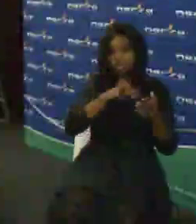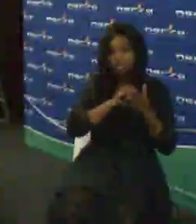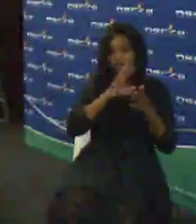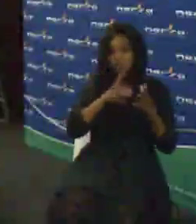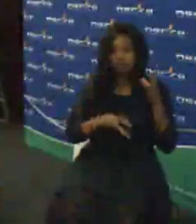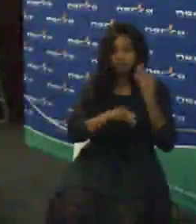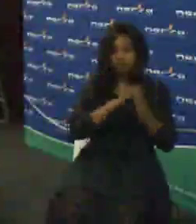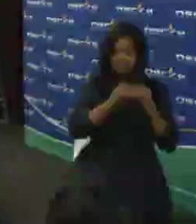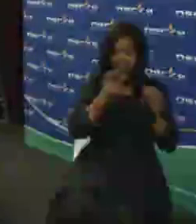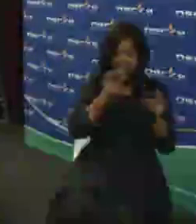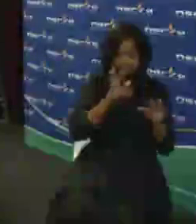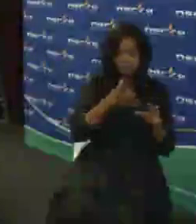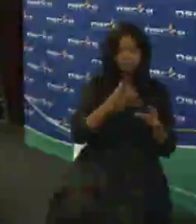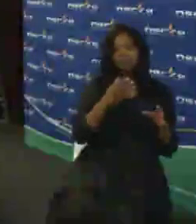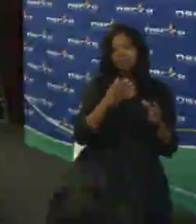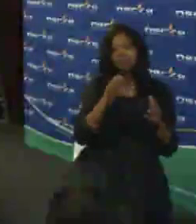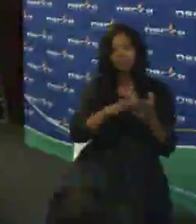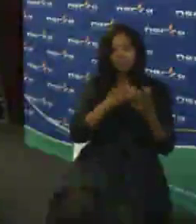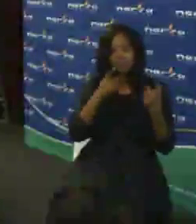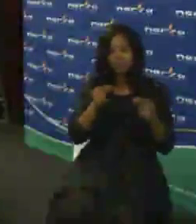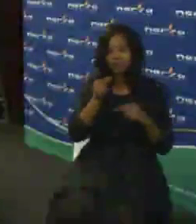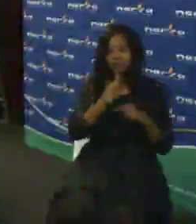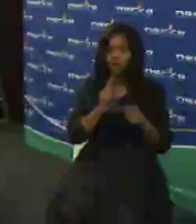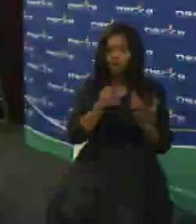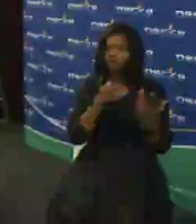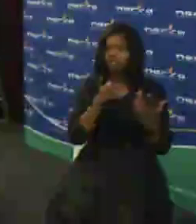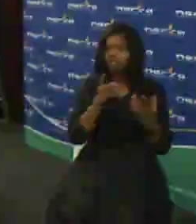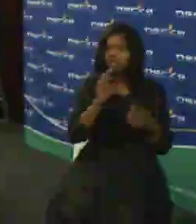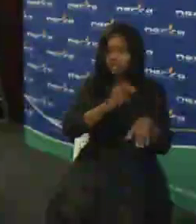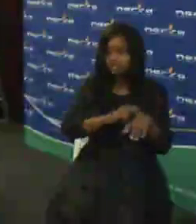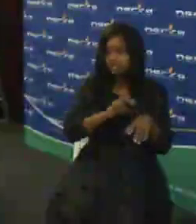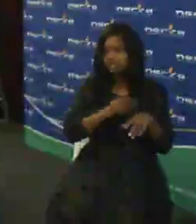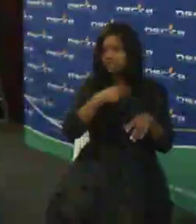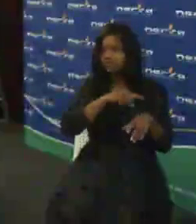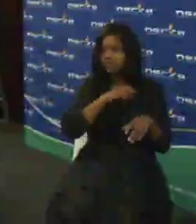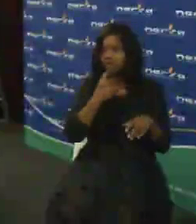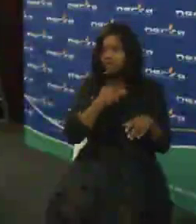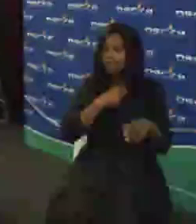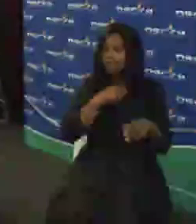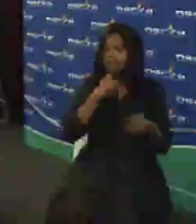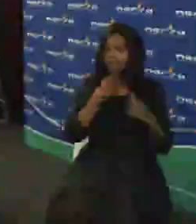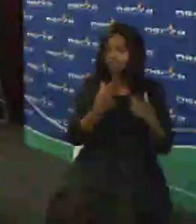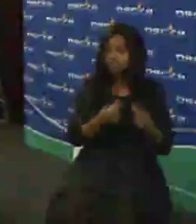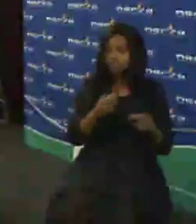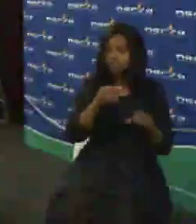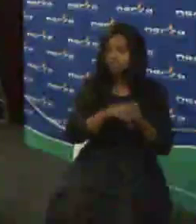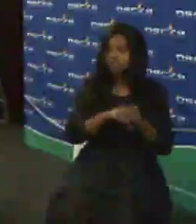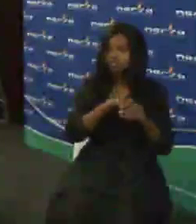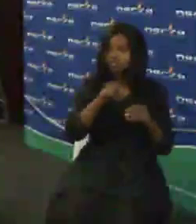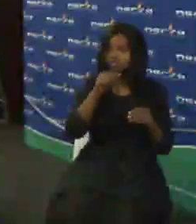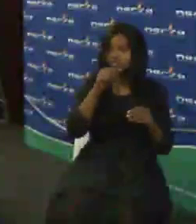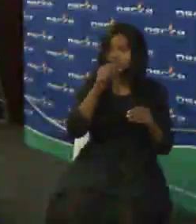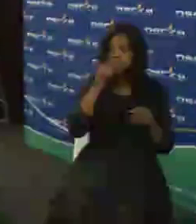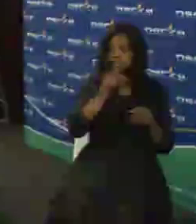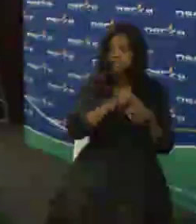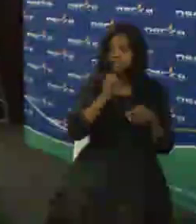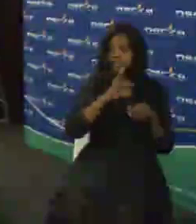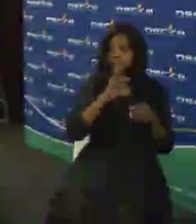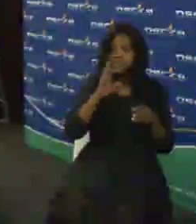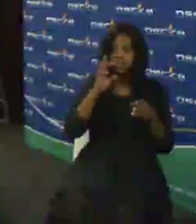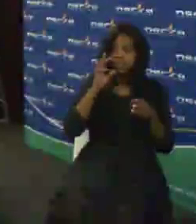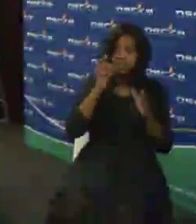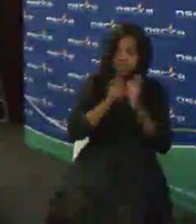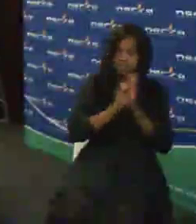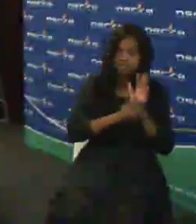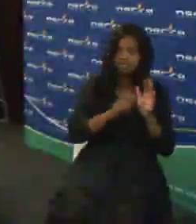take into consideration and do what is required of us in terms of the legislation. Apply all the standards that we